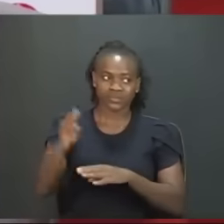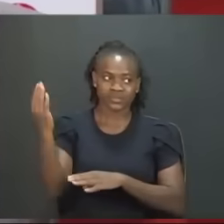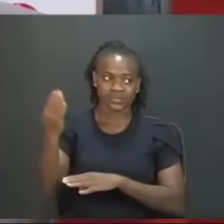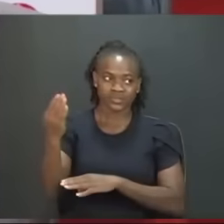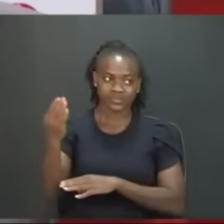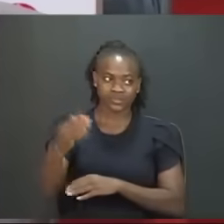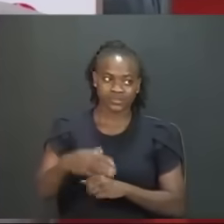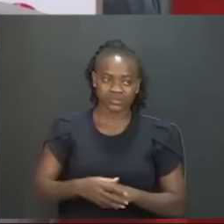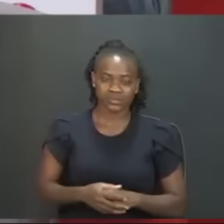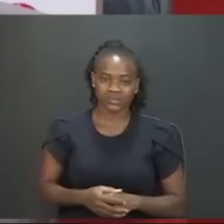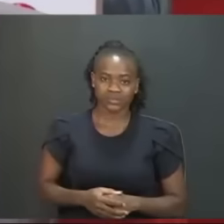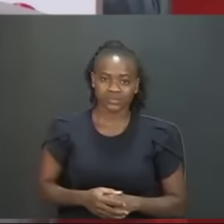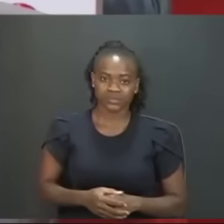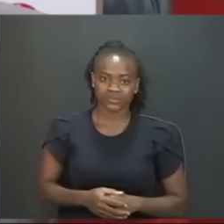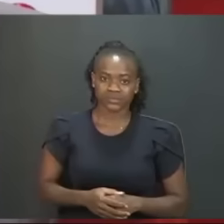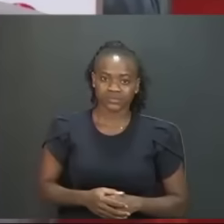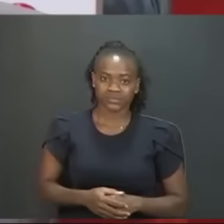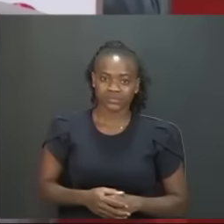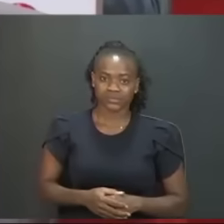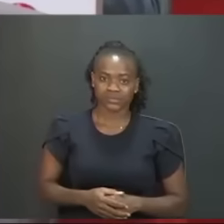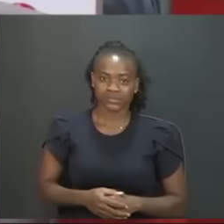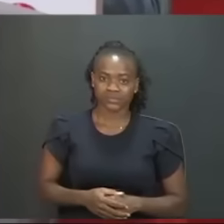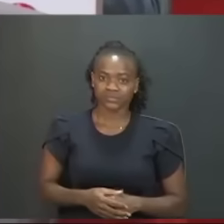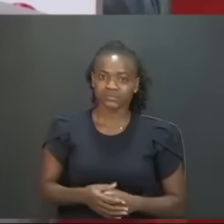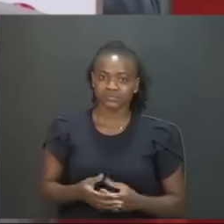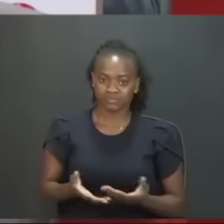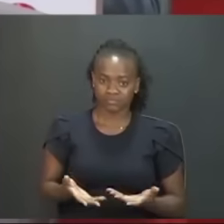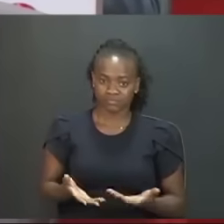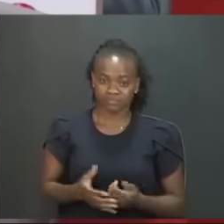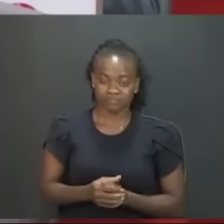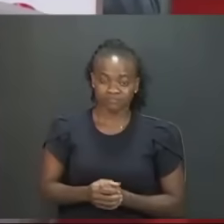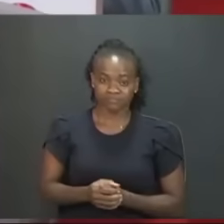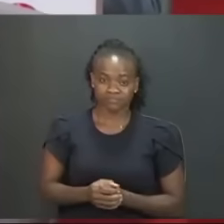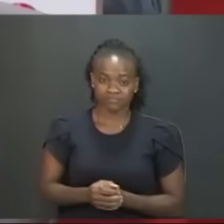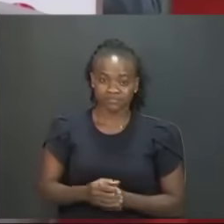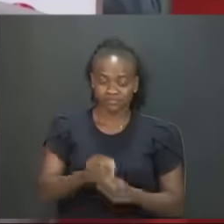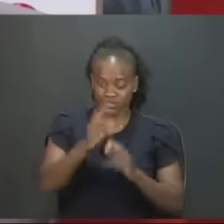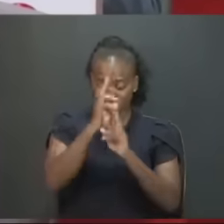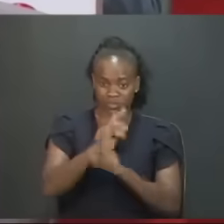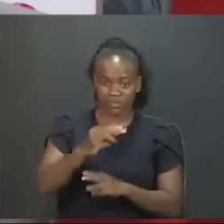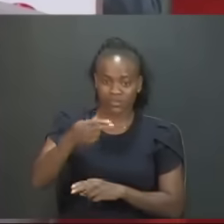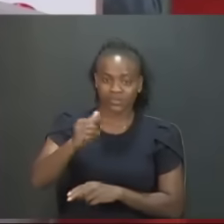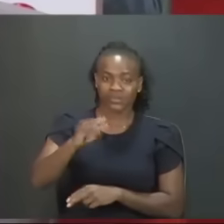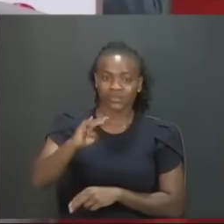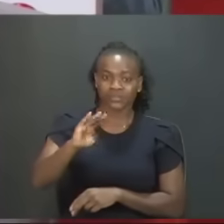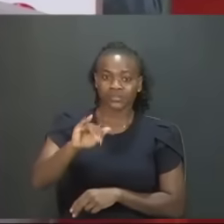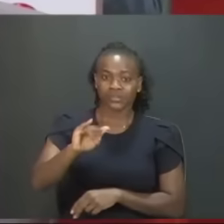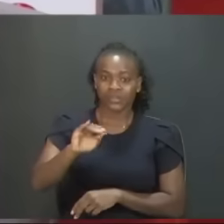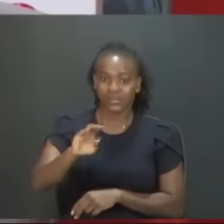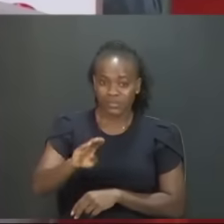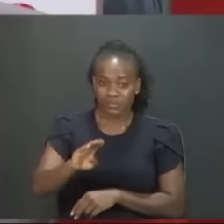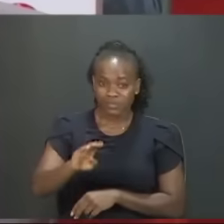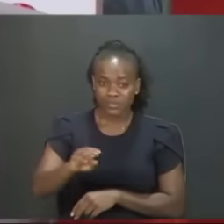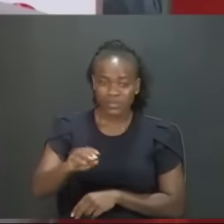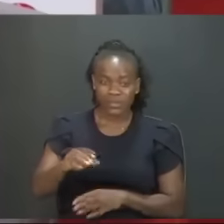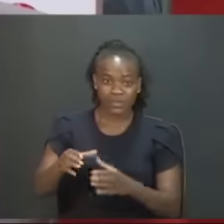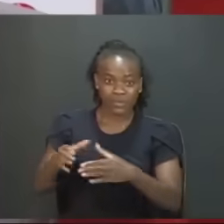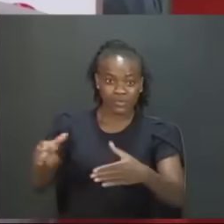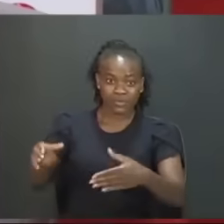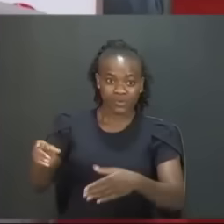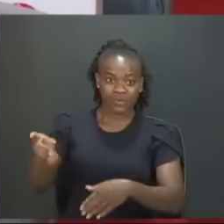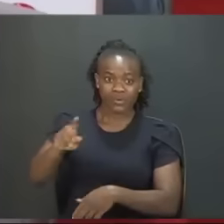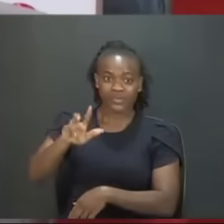Mr. Speaker, the majority side there are only 77. Honorable The Habib. majority side there are 177.